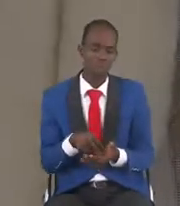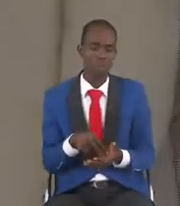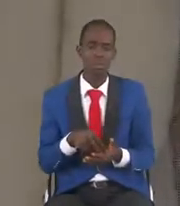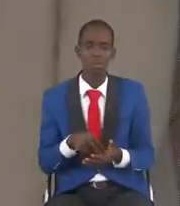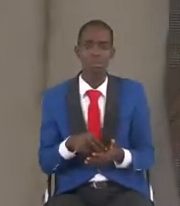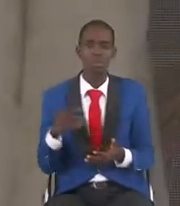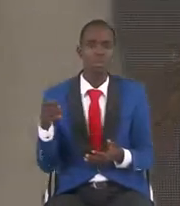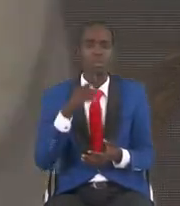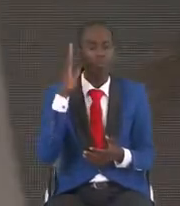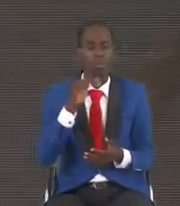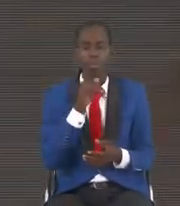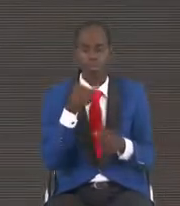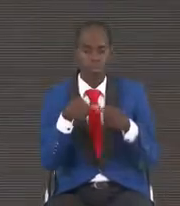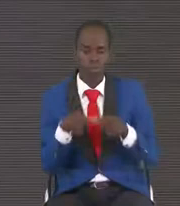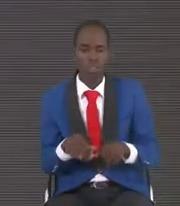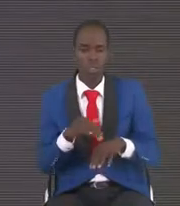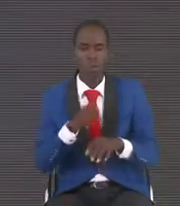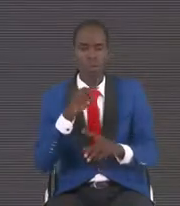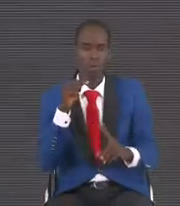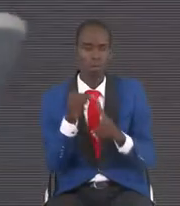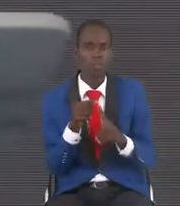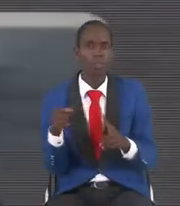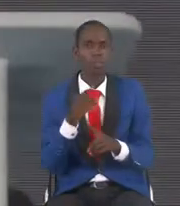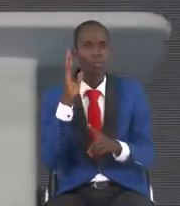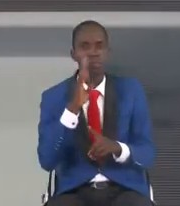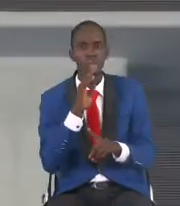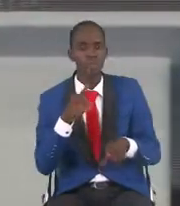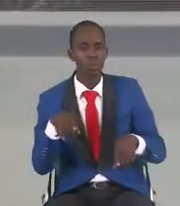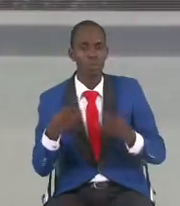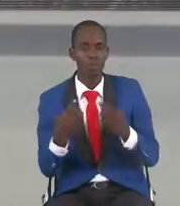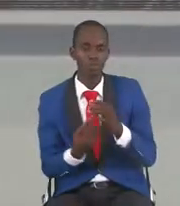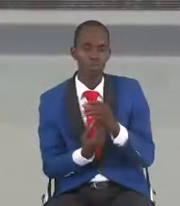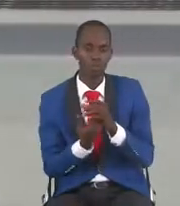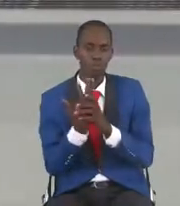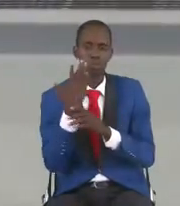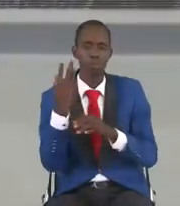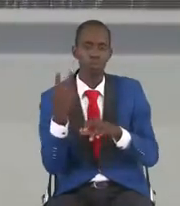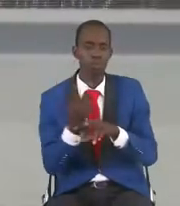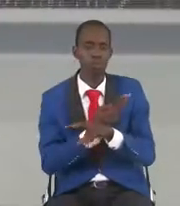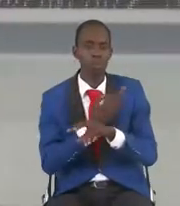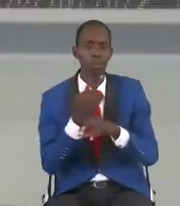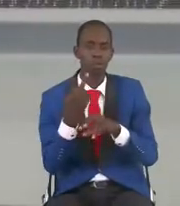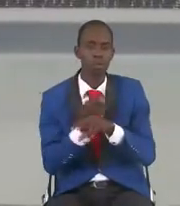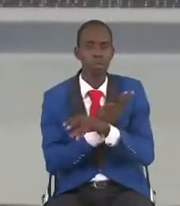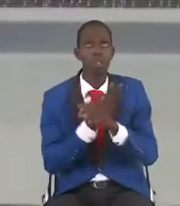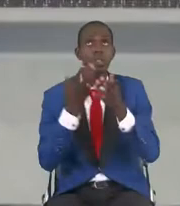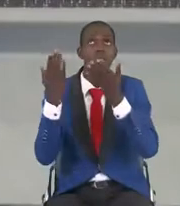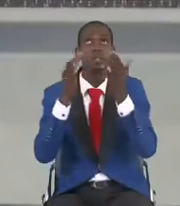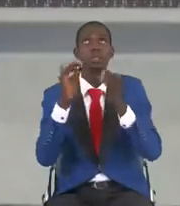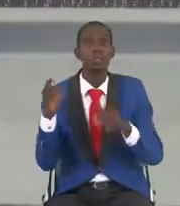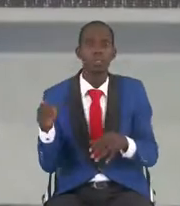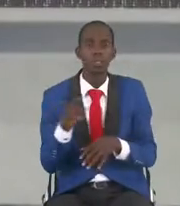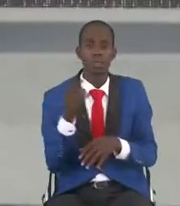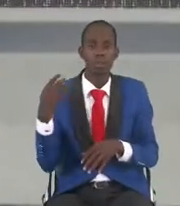one point. They will be going worse and worse and worse, serving their master,